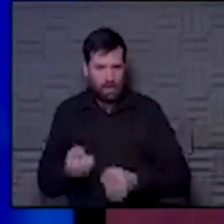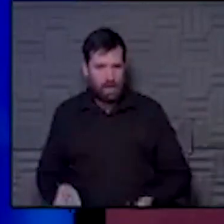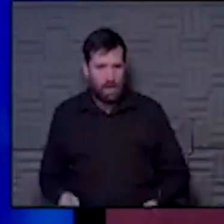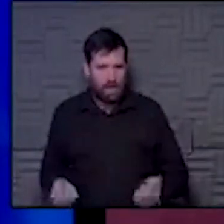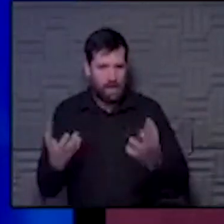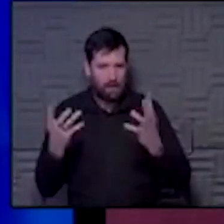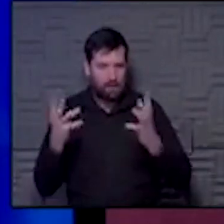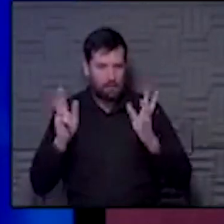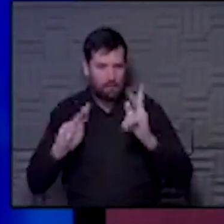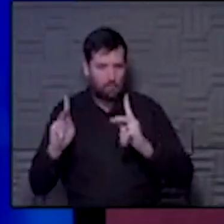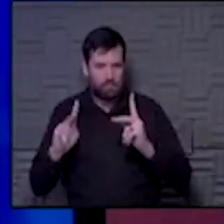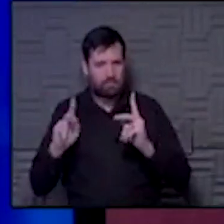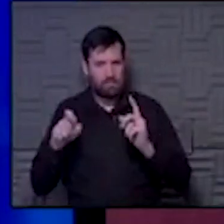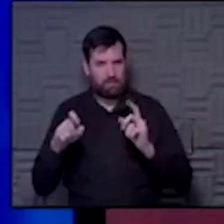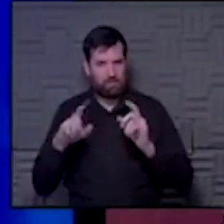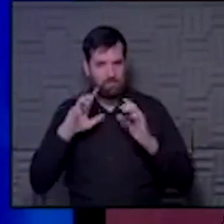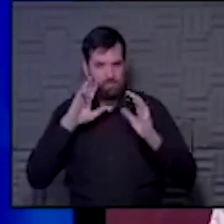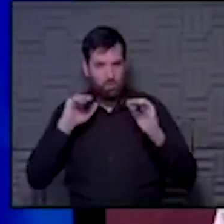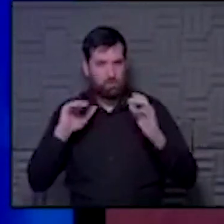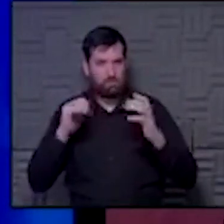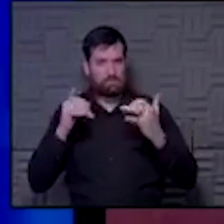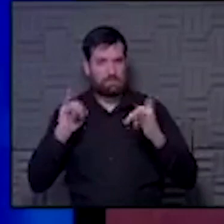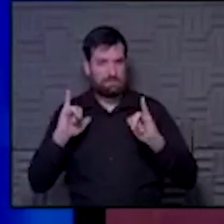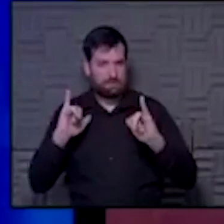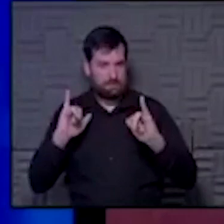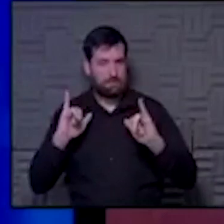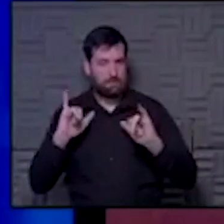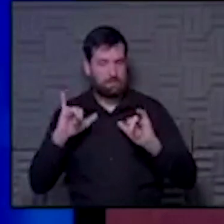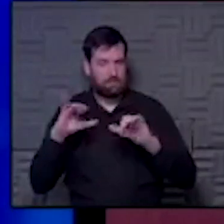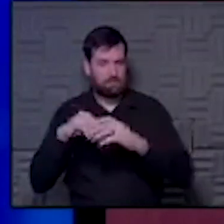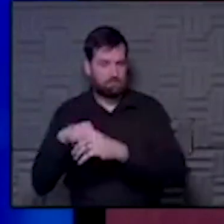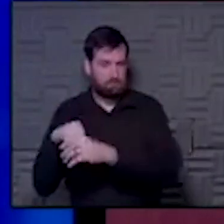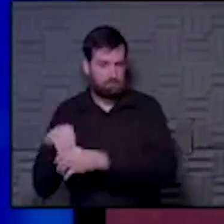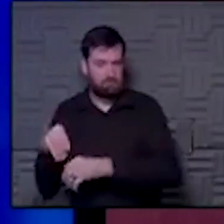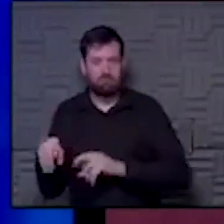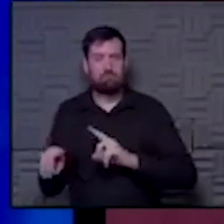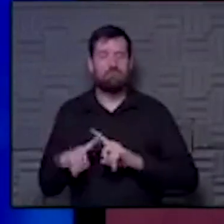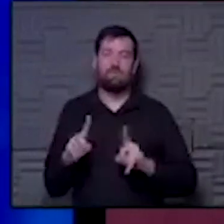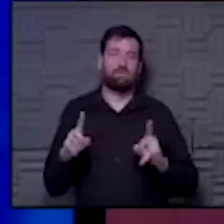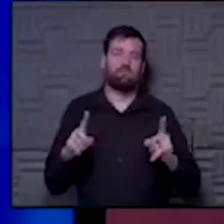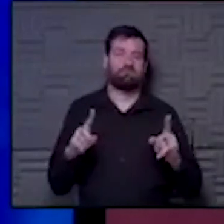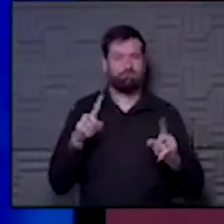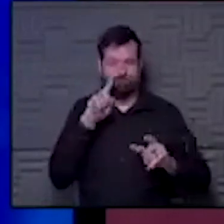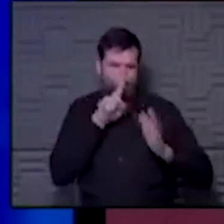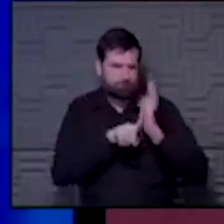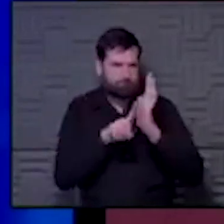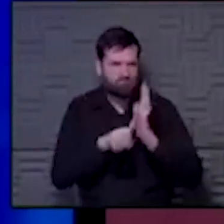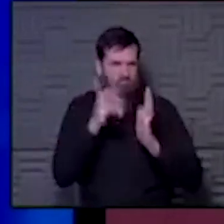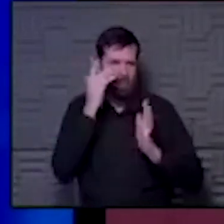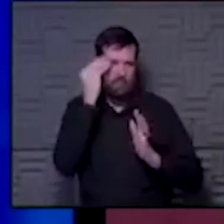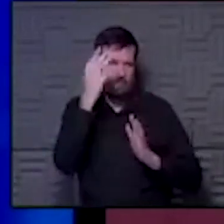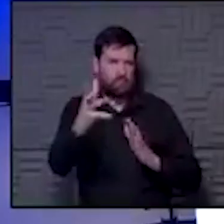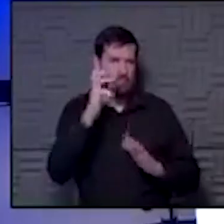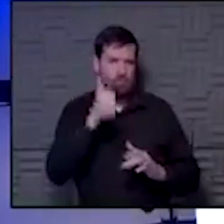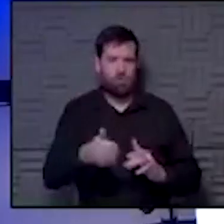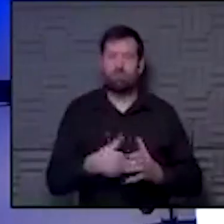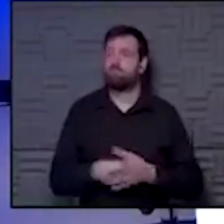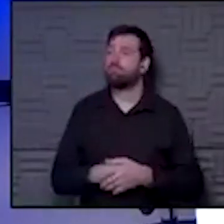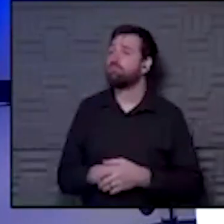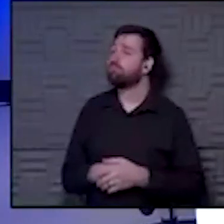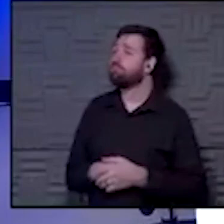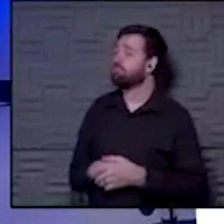of drug. Yep. So we're going to have to hope they keep having extra doses in these vials. But we are just exploring that question. We'll let you know that tomorrow. And just